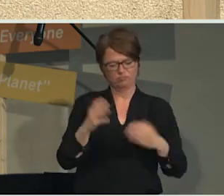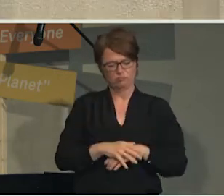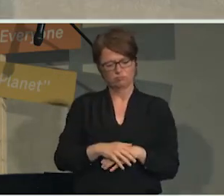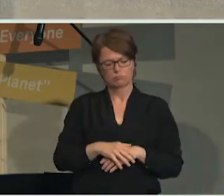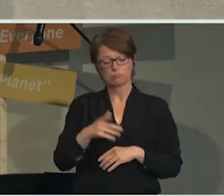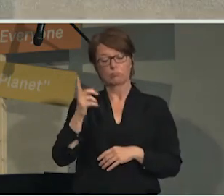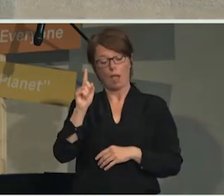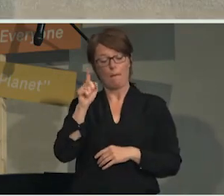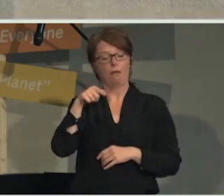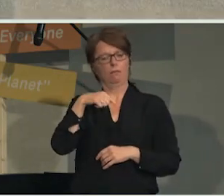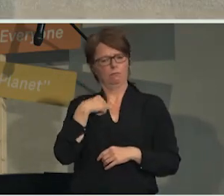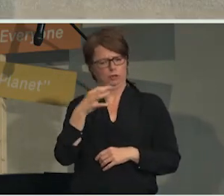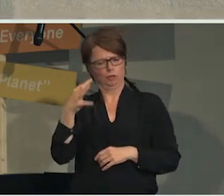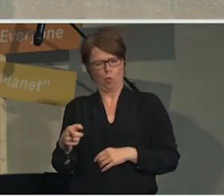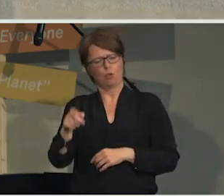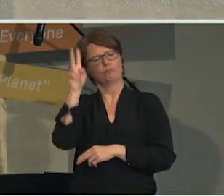You know,